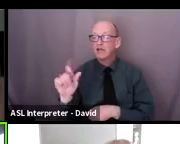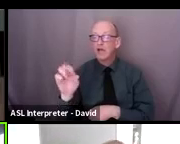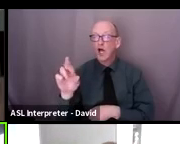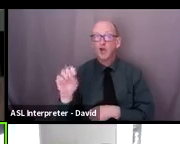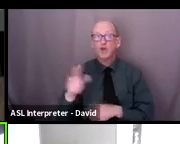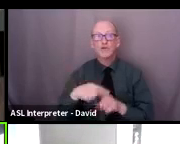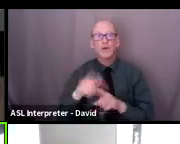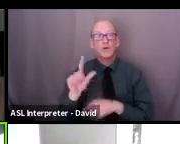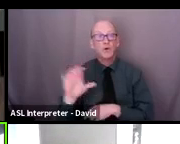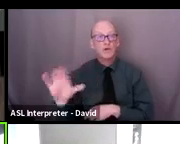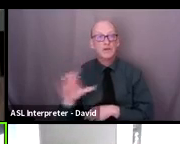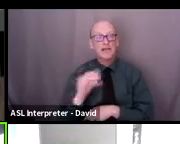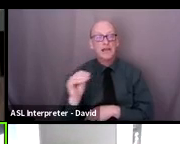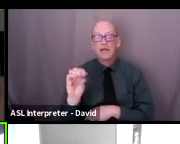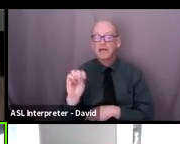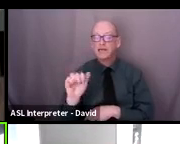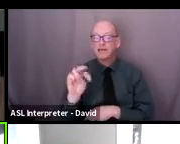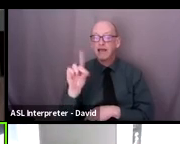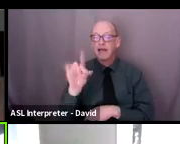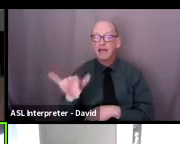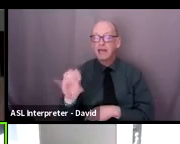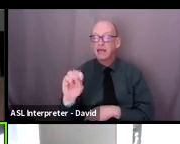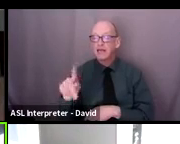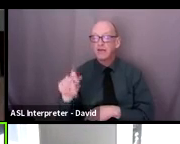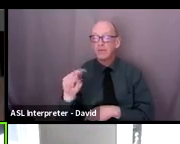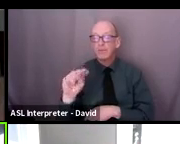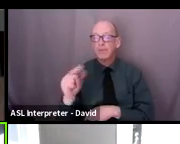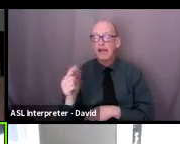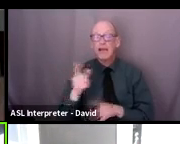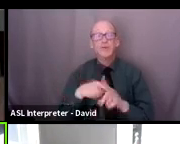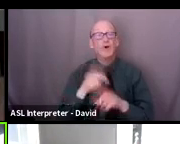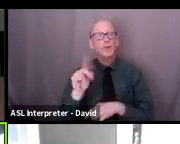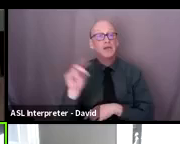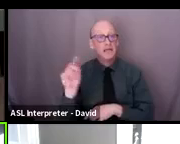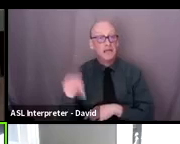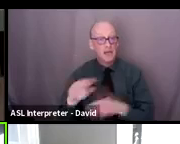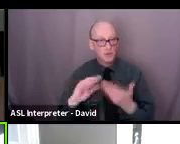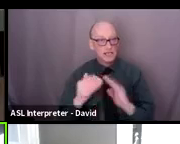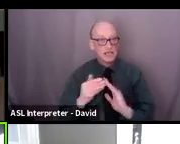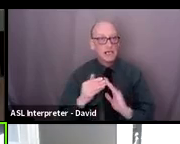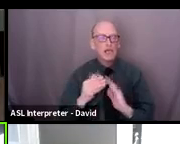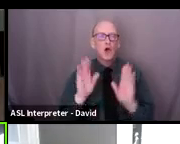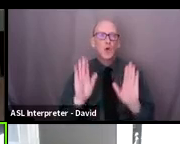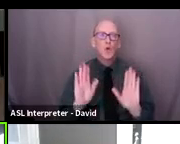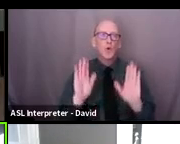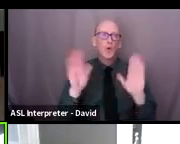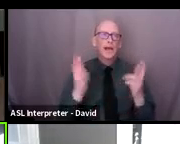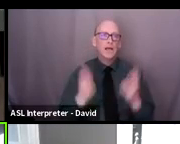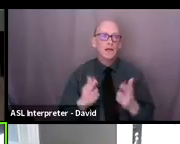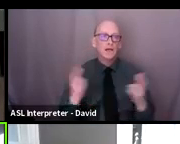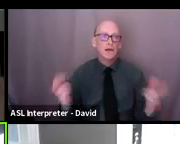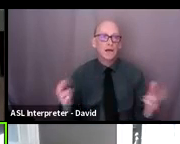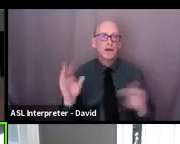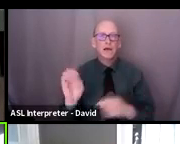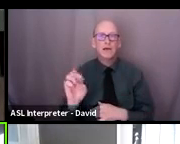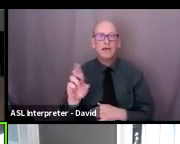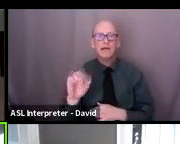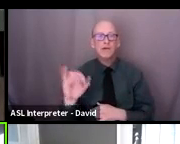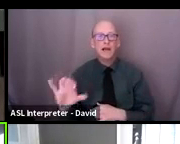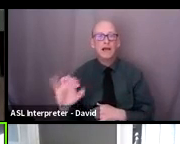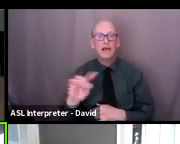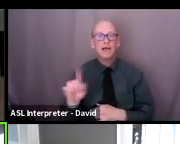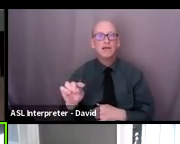information, and Sandy Spang from the City of Toledo. All great resources. Eric Zgodzinski, our Health Department